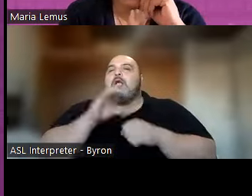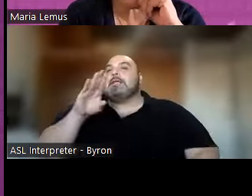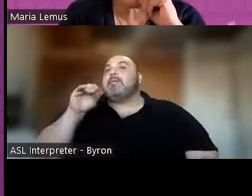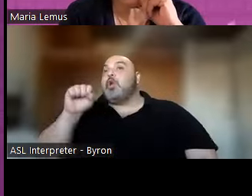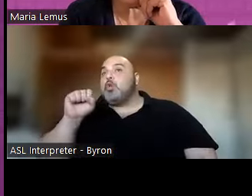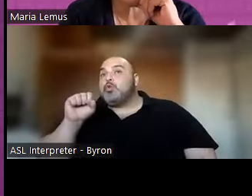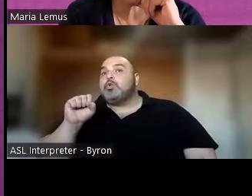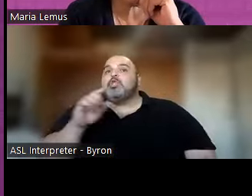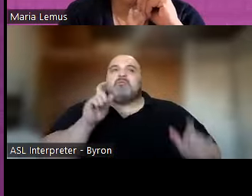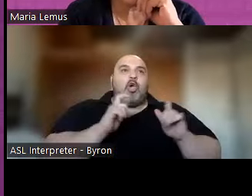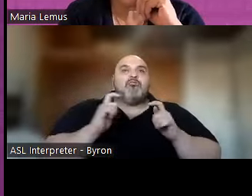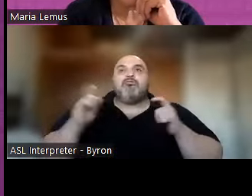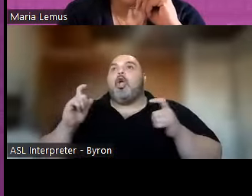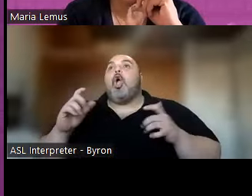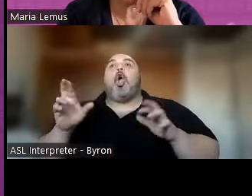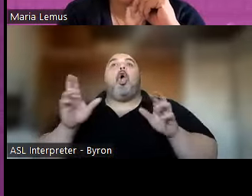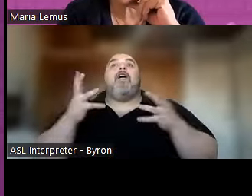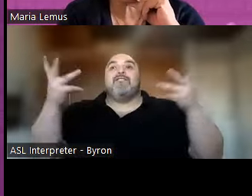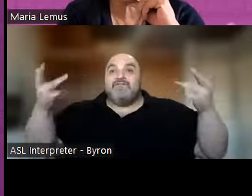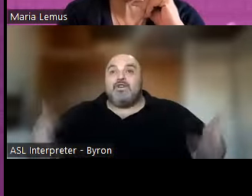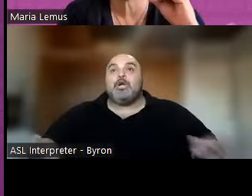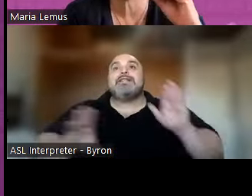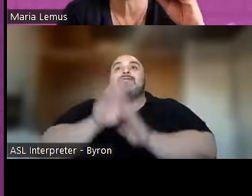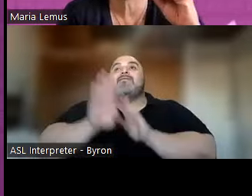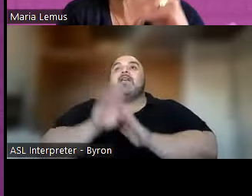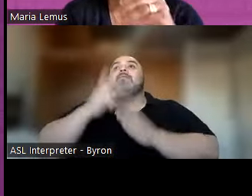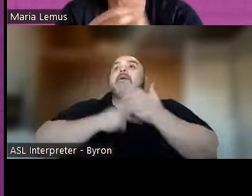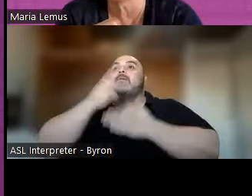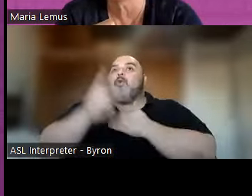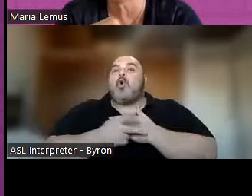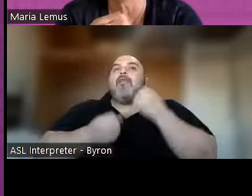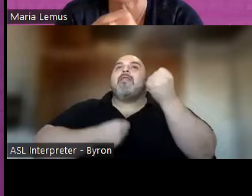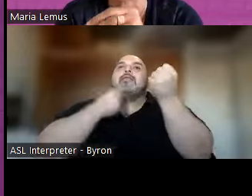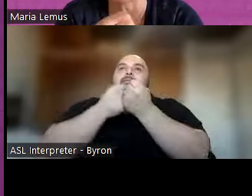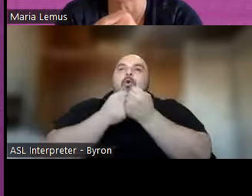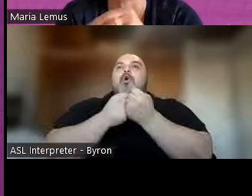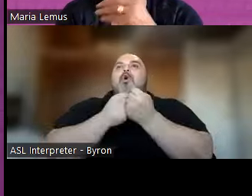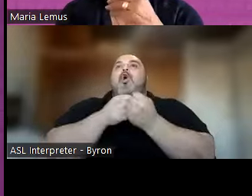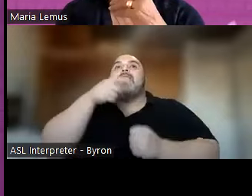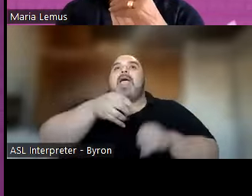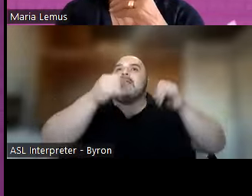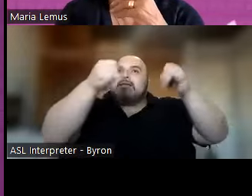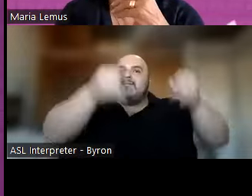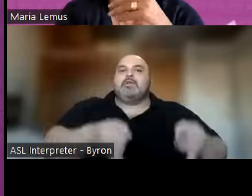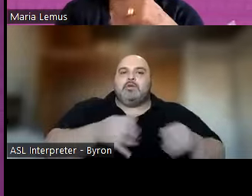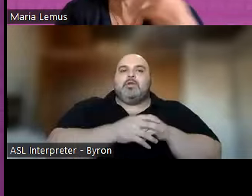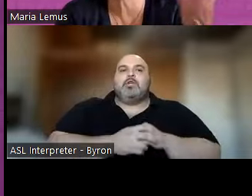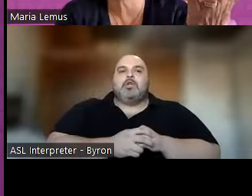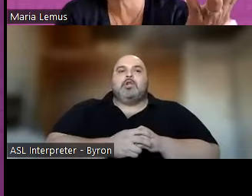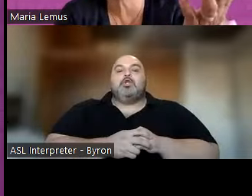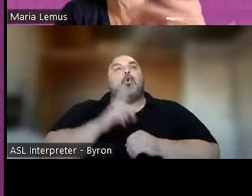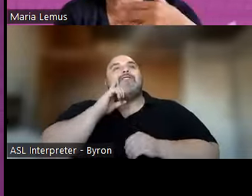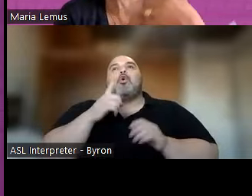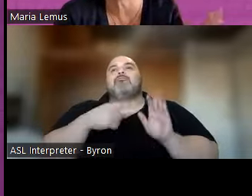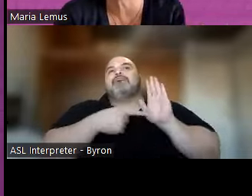small and medium-sized CBOs, are already developing programs that support that individual. So for instance, if I walk